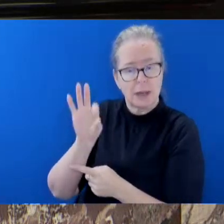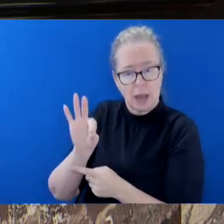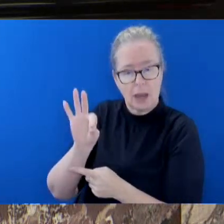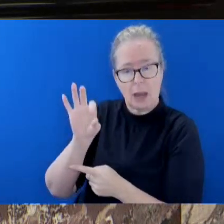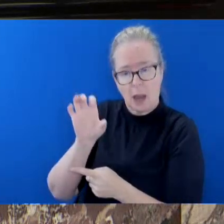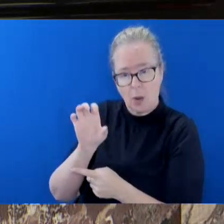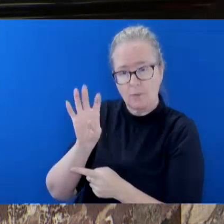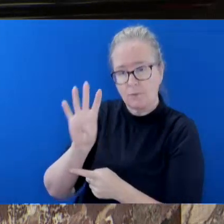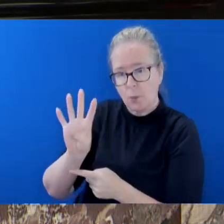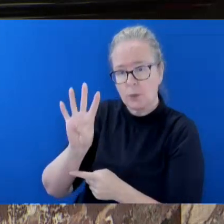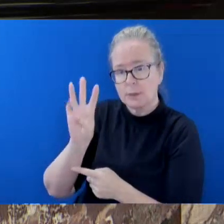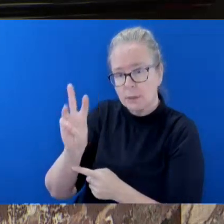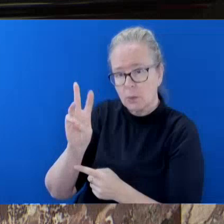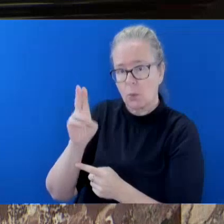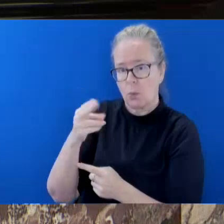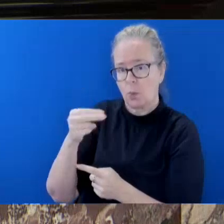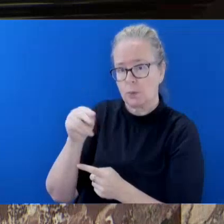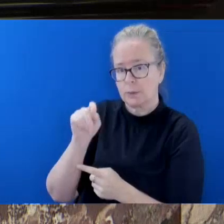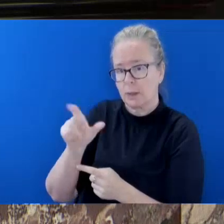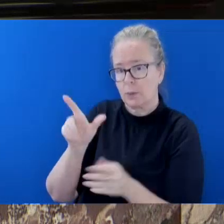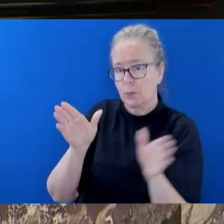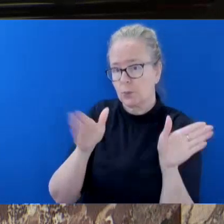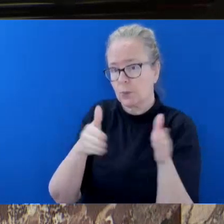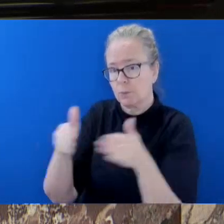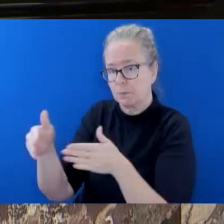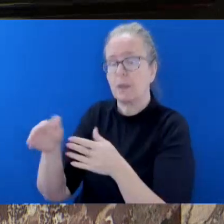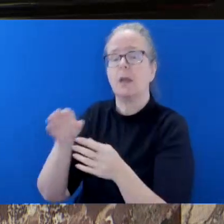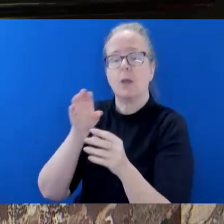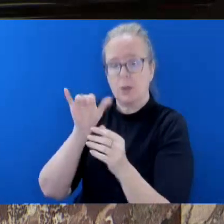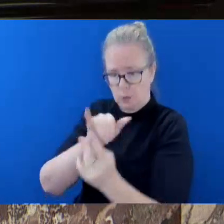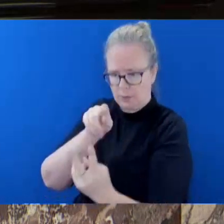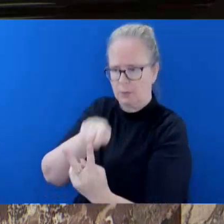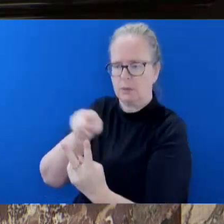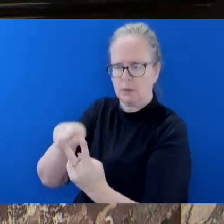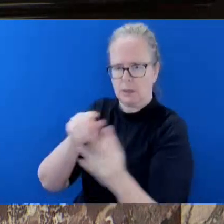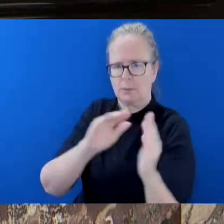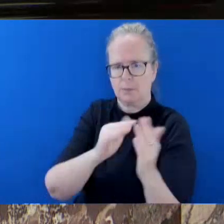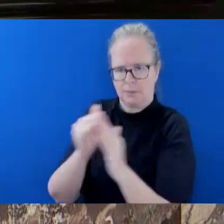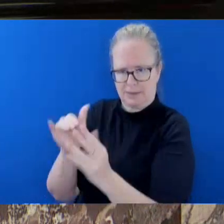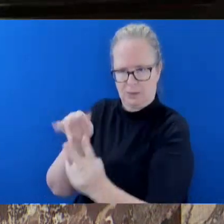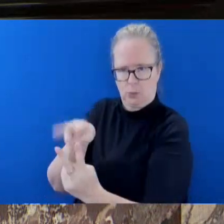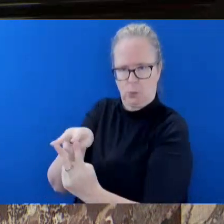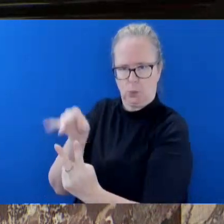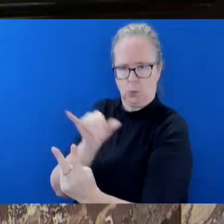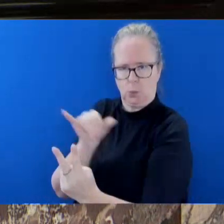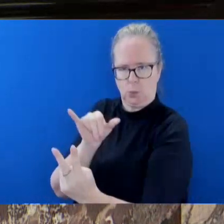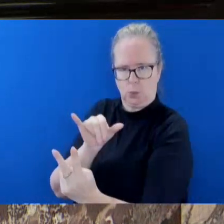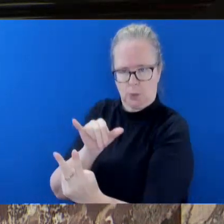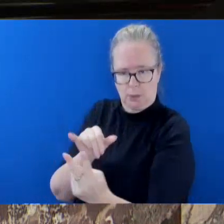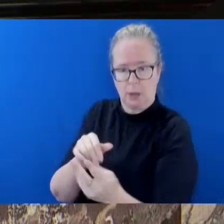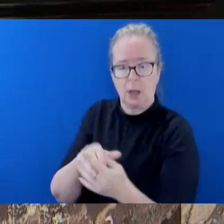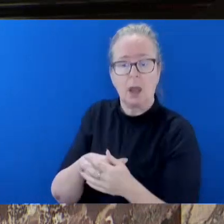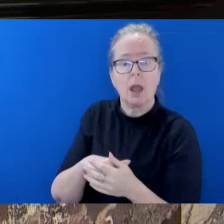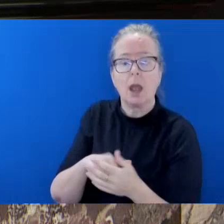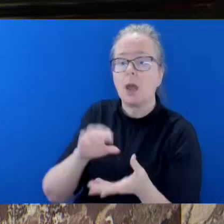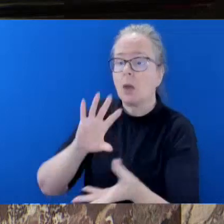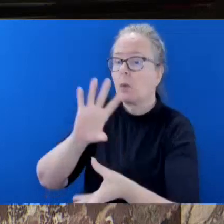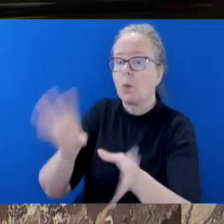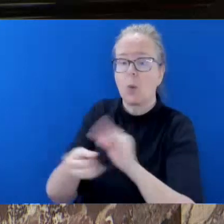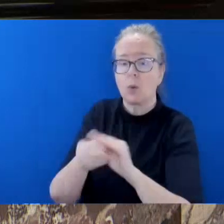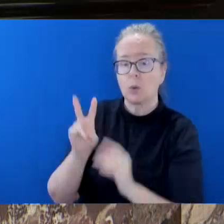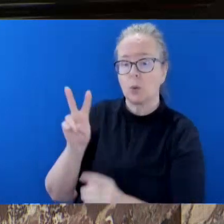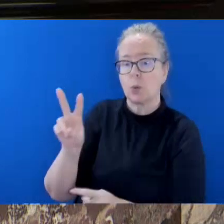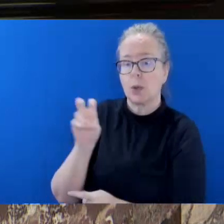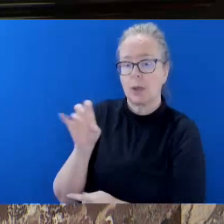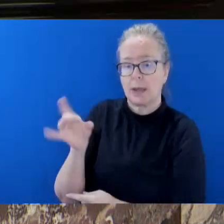Resorts, Beach Acres, Ocean Trails, Ocean Sands, and Sunrise Ridge. 289 units out of our 900 are captured potentially